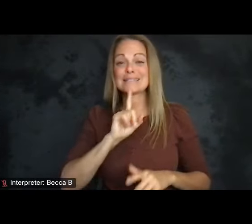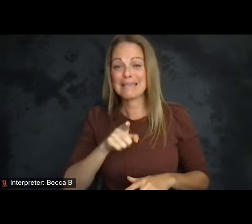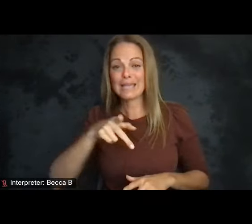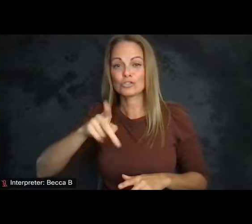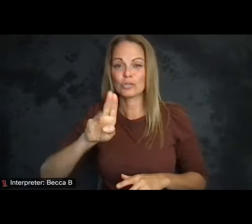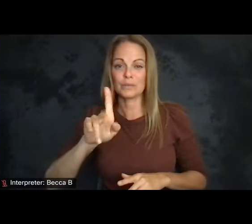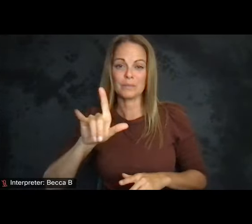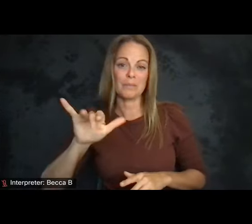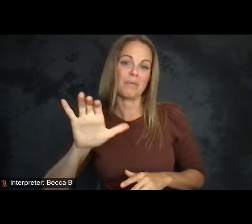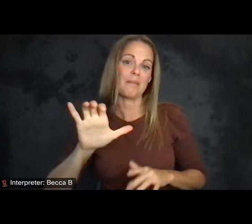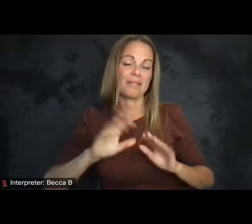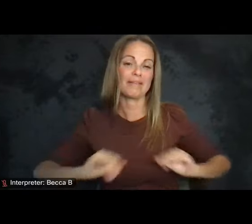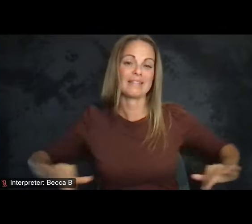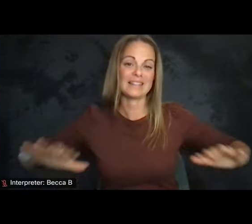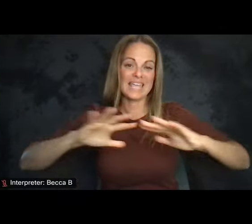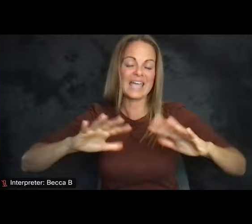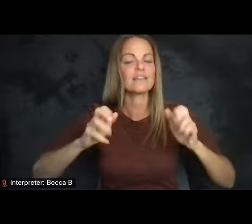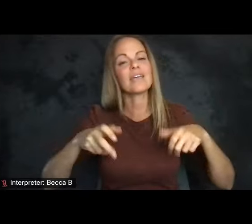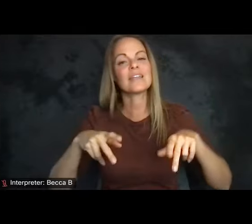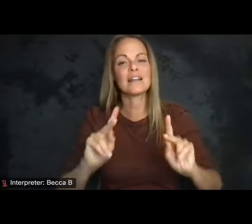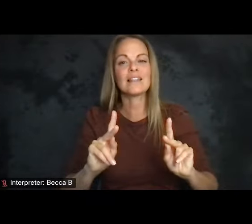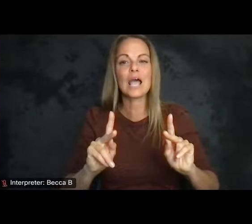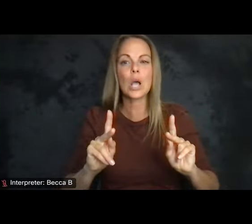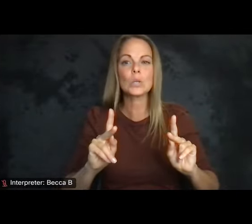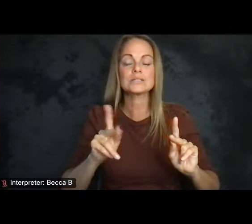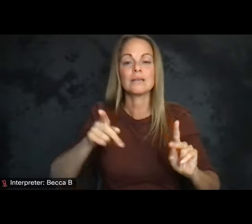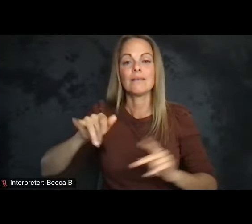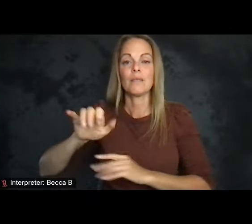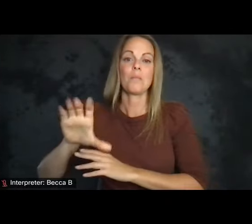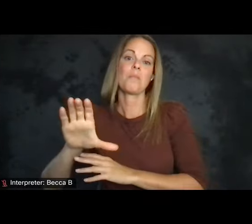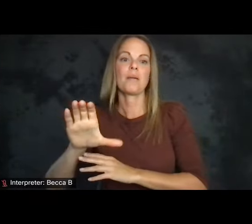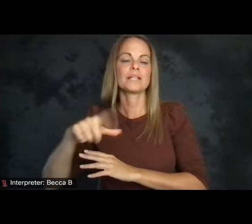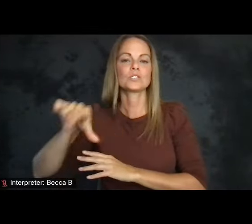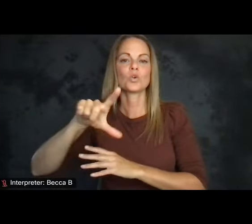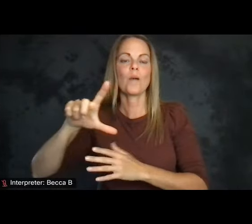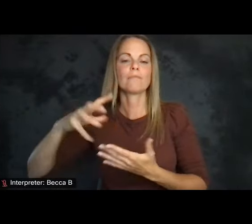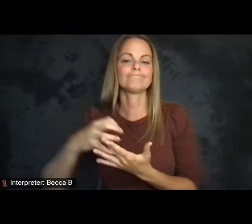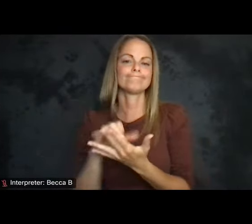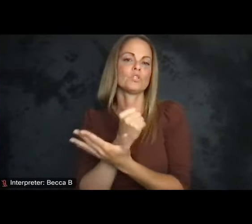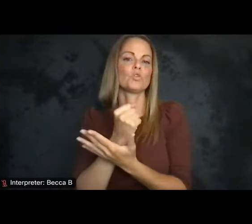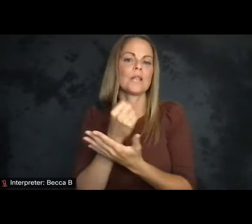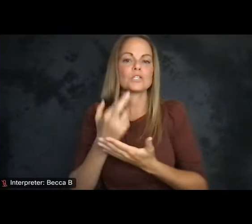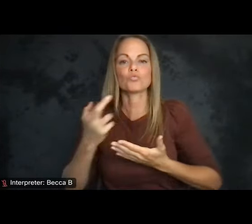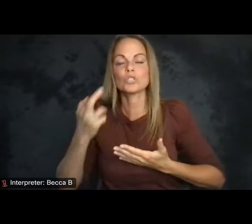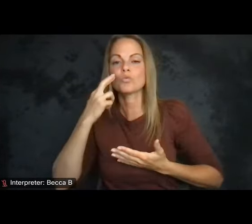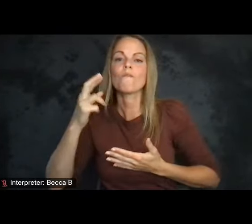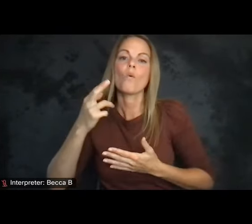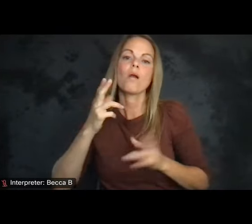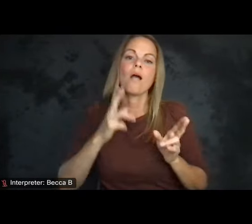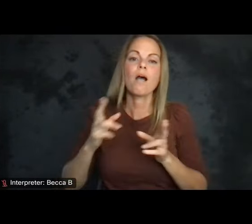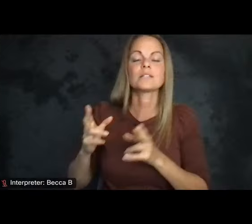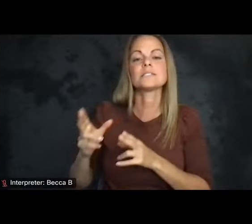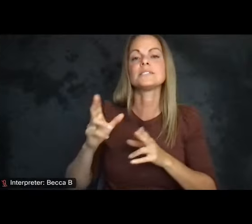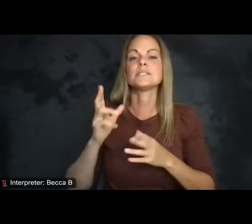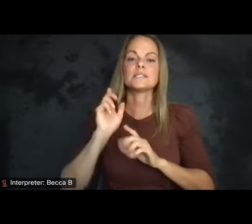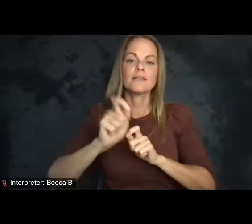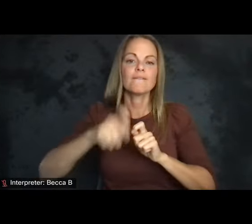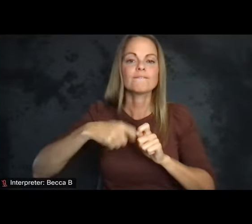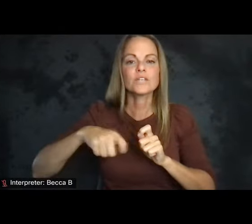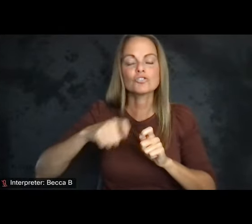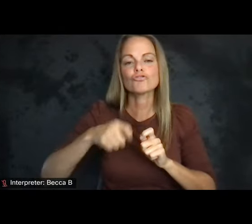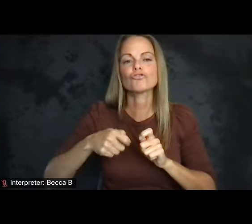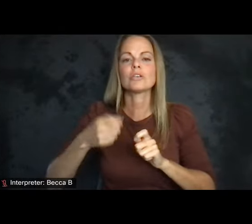And these public land allows the public to go out there, utilize our resources for hunting, for fishing, for hiking, all